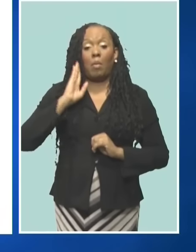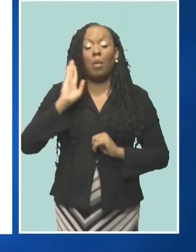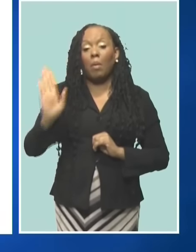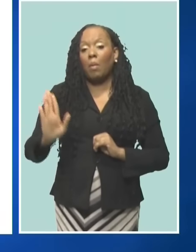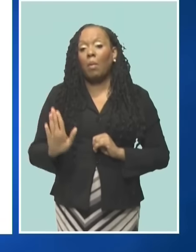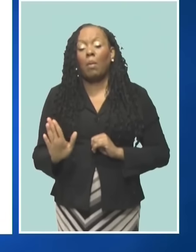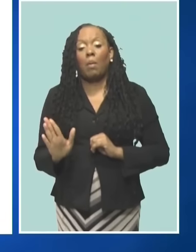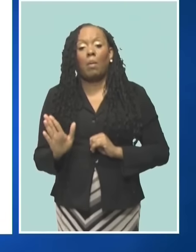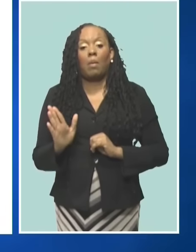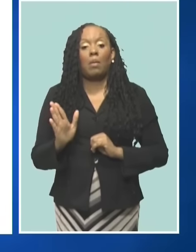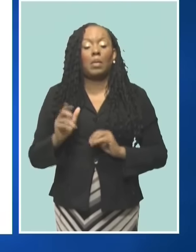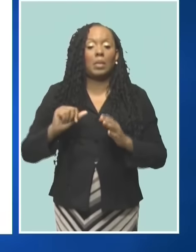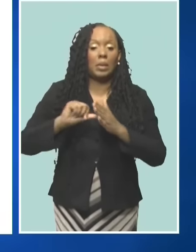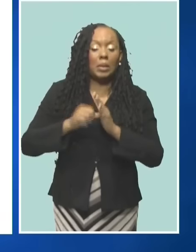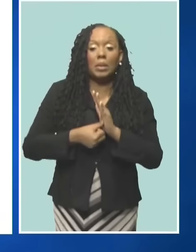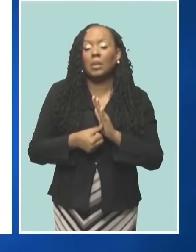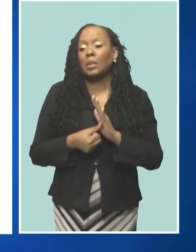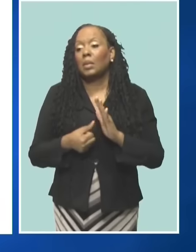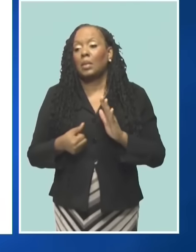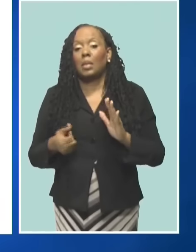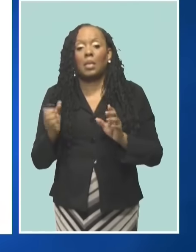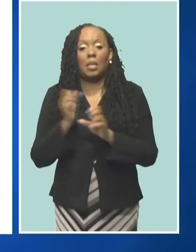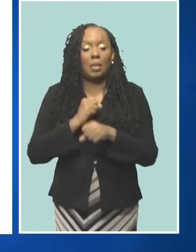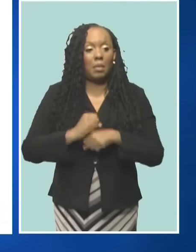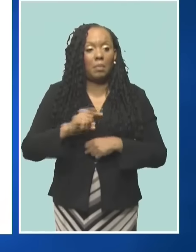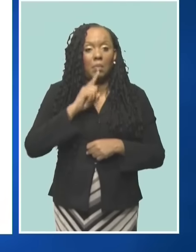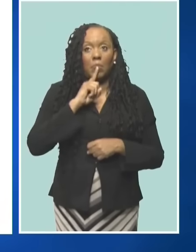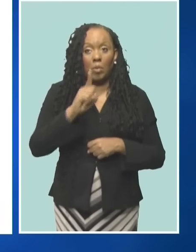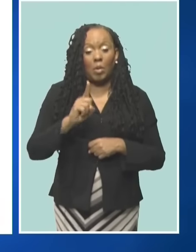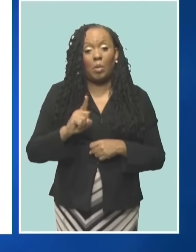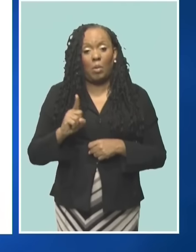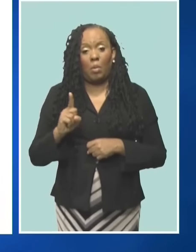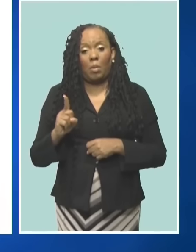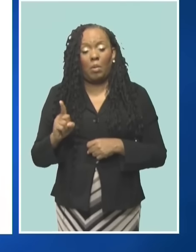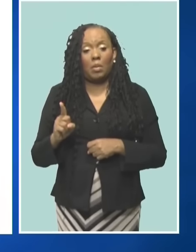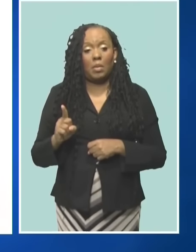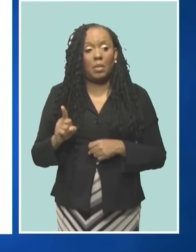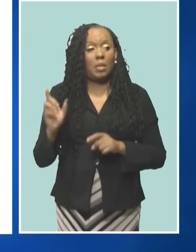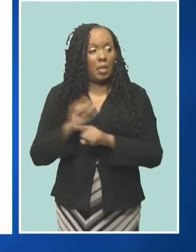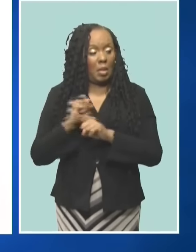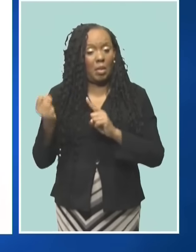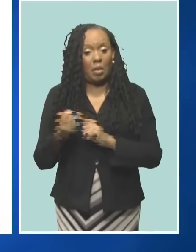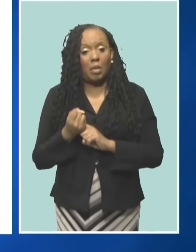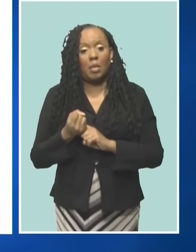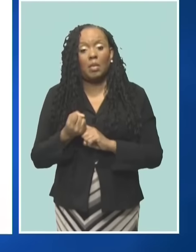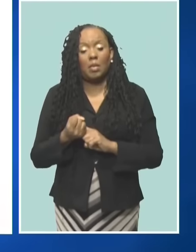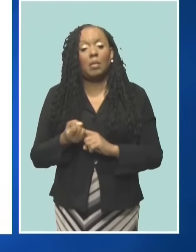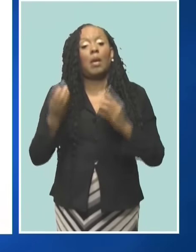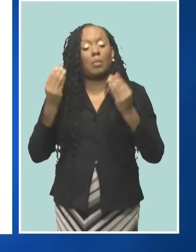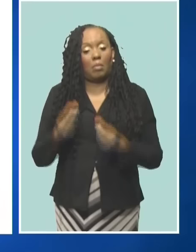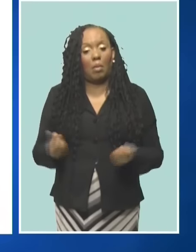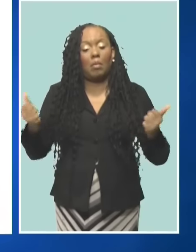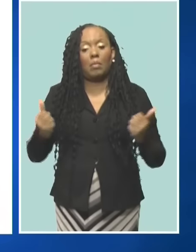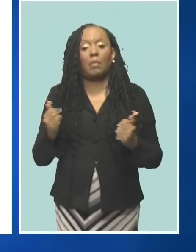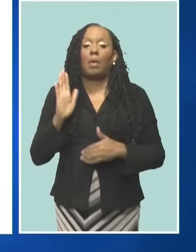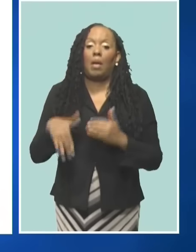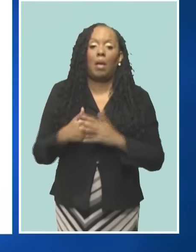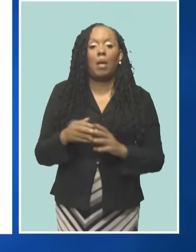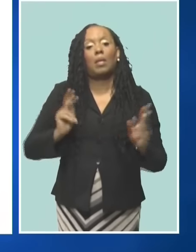put emphasis on having this matter brought to a conclusion whereby members of the